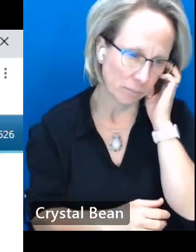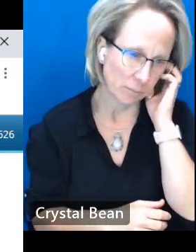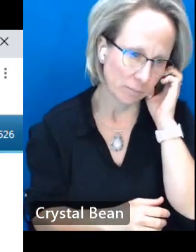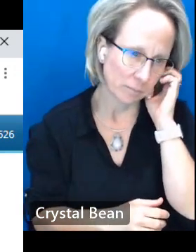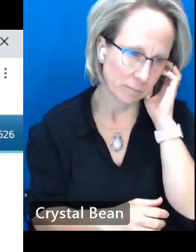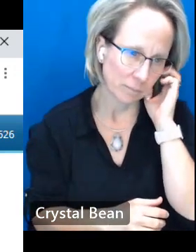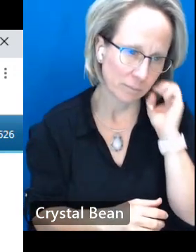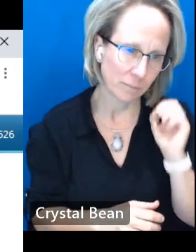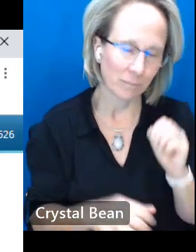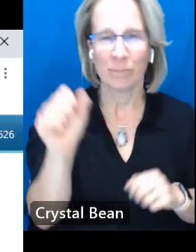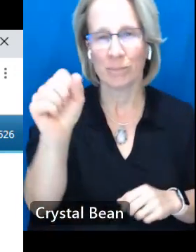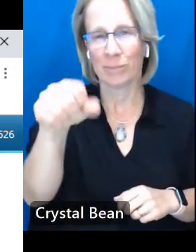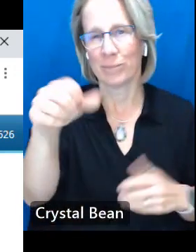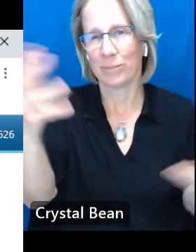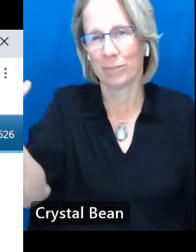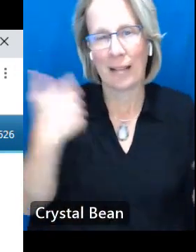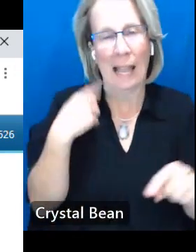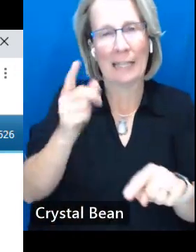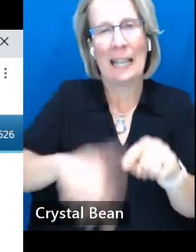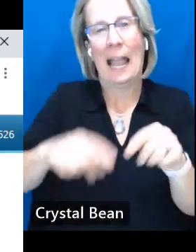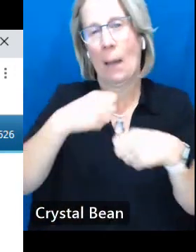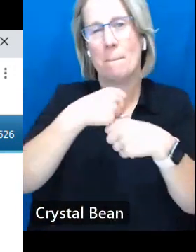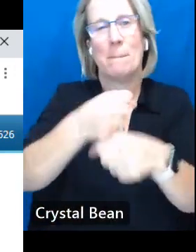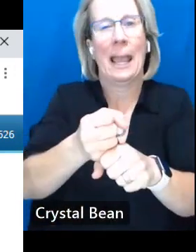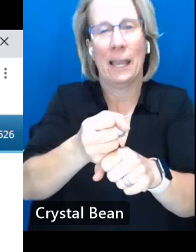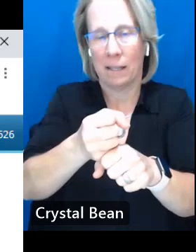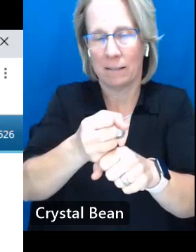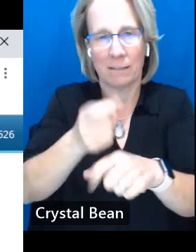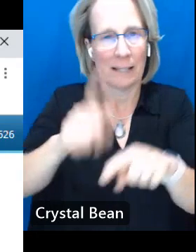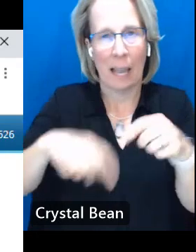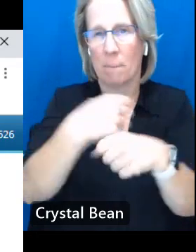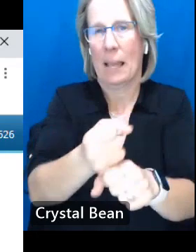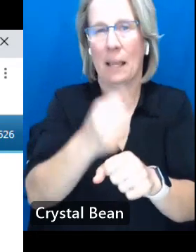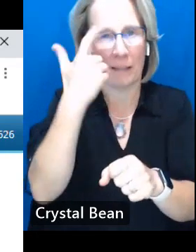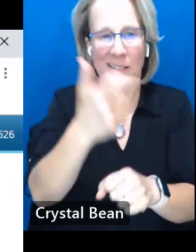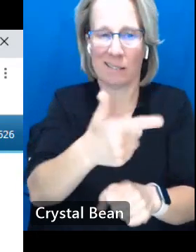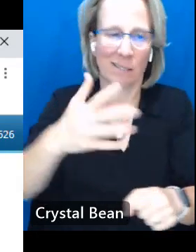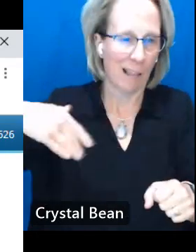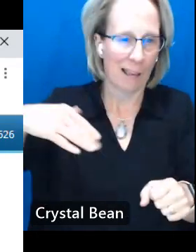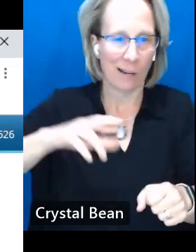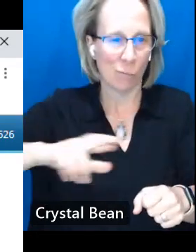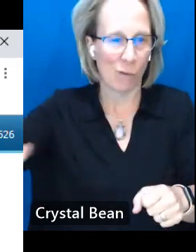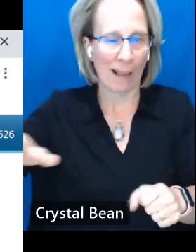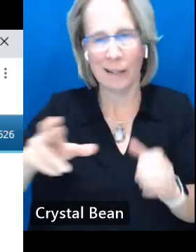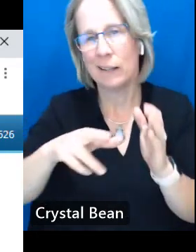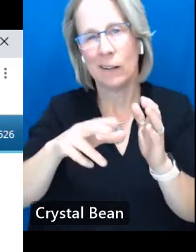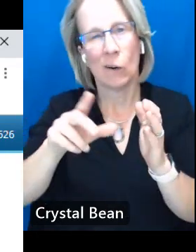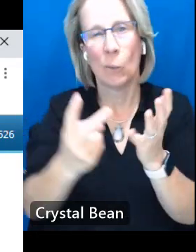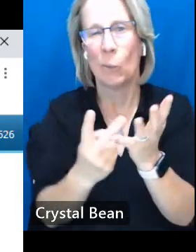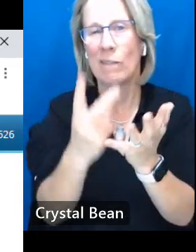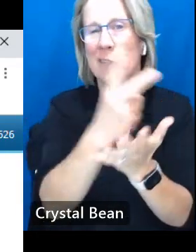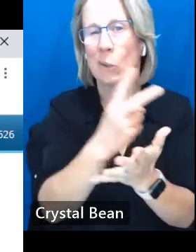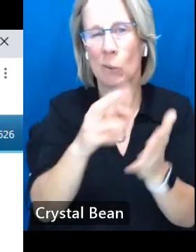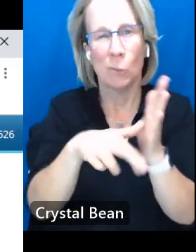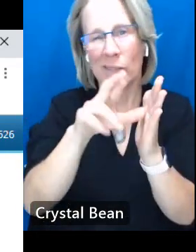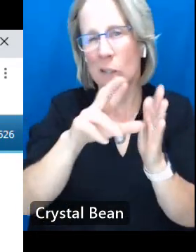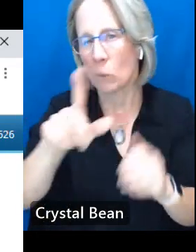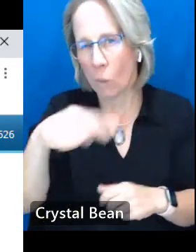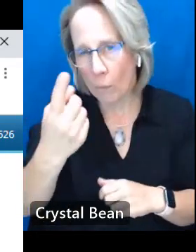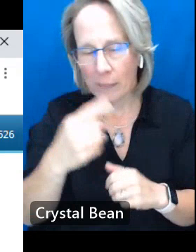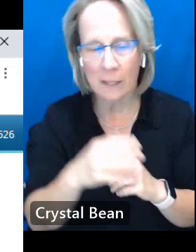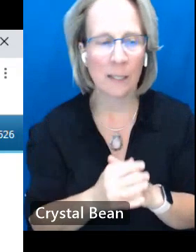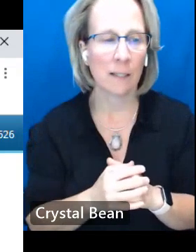Yeah, I can't even create it because it's not, I'm not at the create stage, right? I'm at the review stage, so I can't even create one. But this